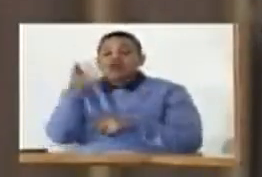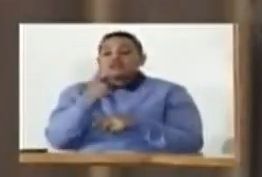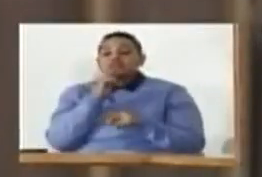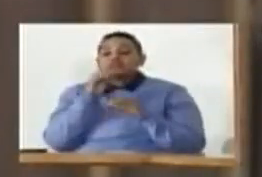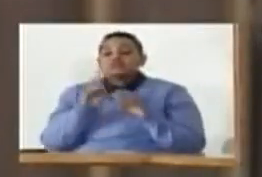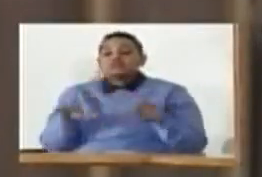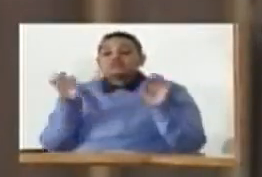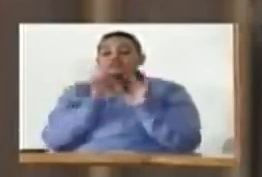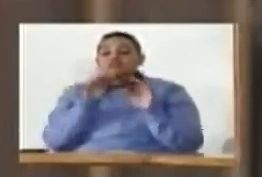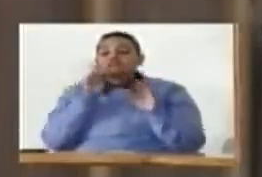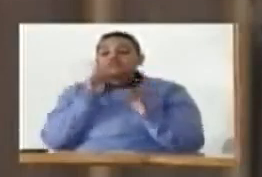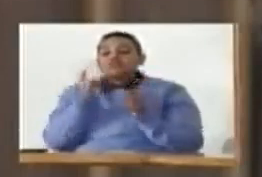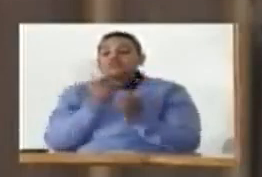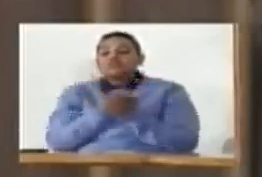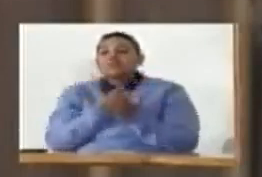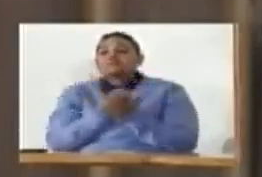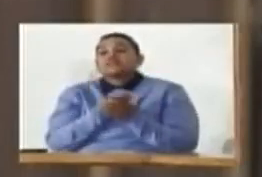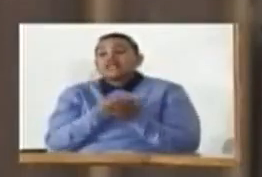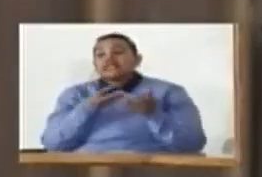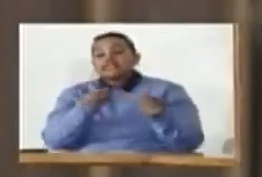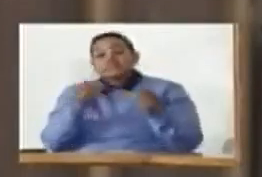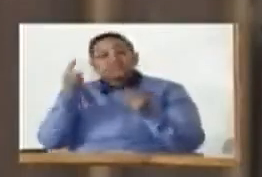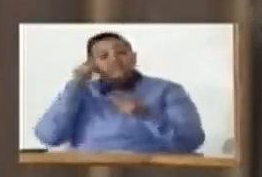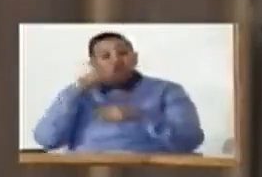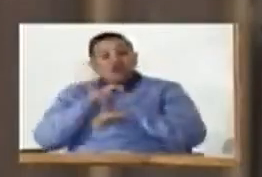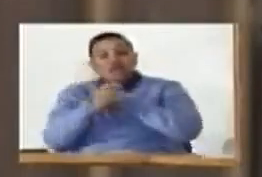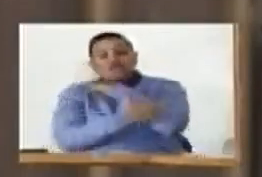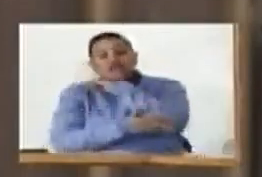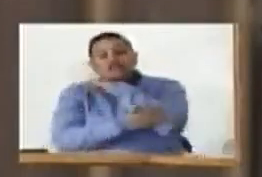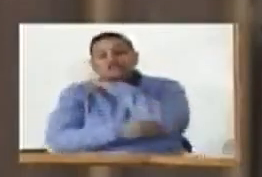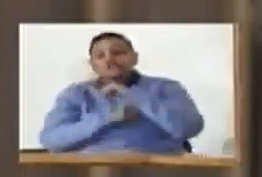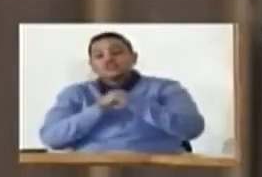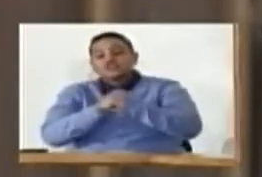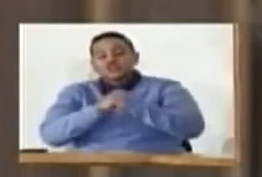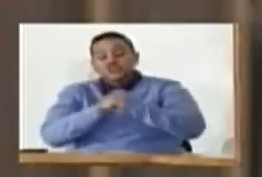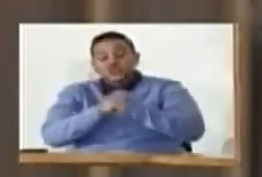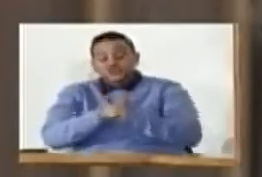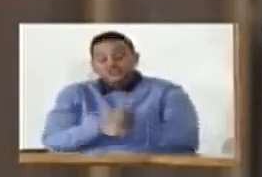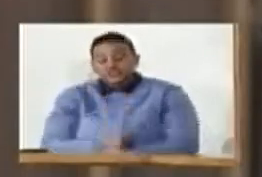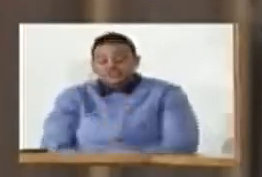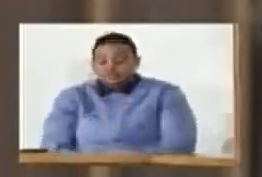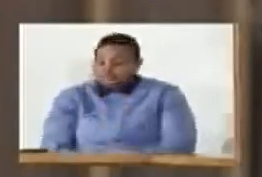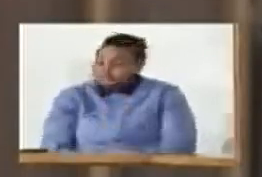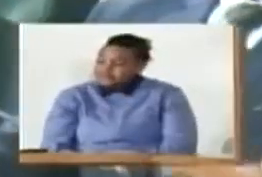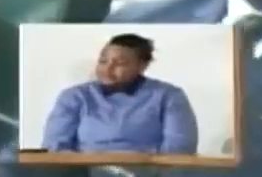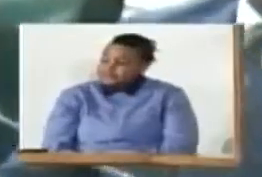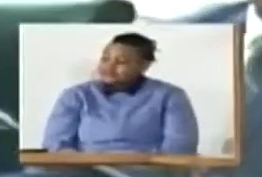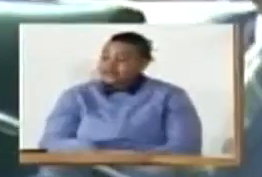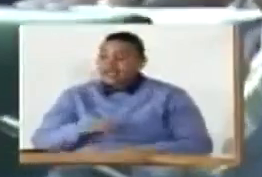capital expenditure for national security and defense.